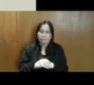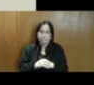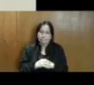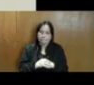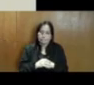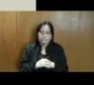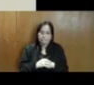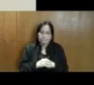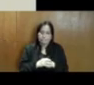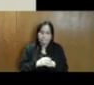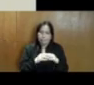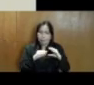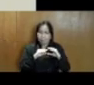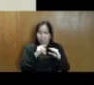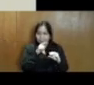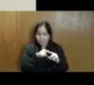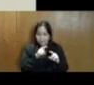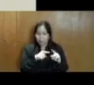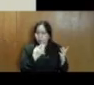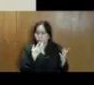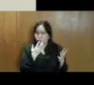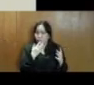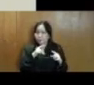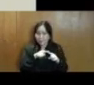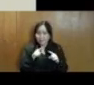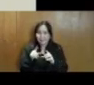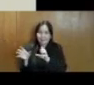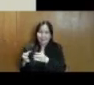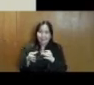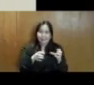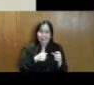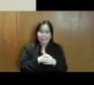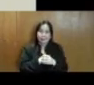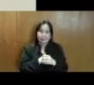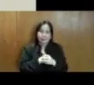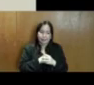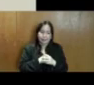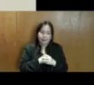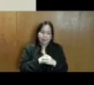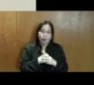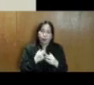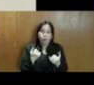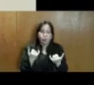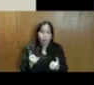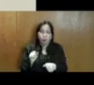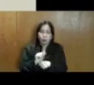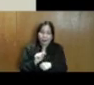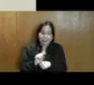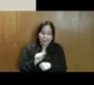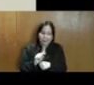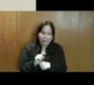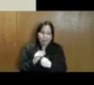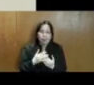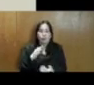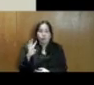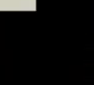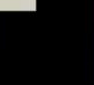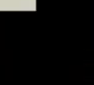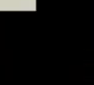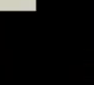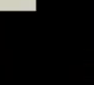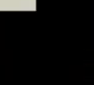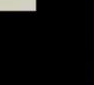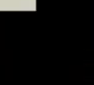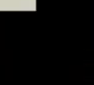This is a breakdown of kind of what our jobs look like. So of current jobs, we can see that about 46% of green jobs